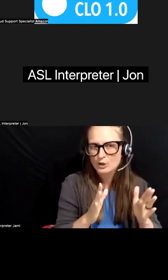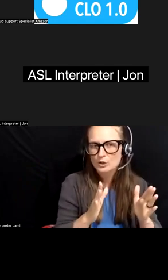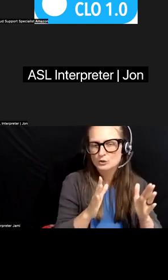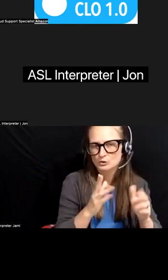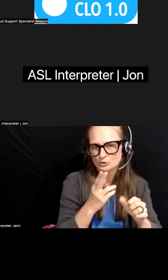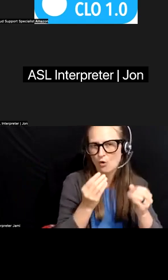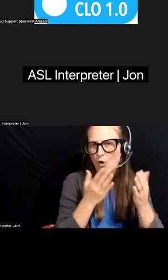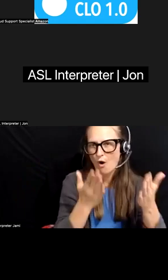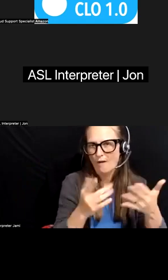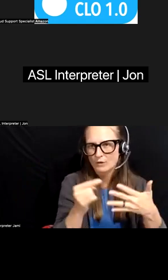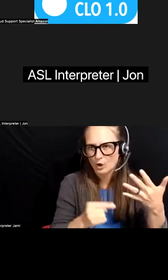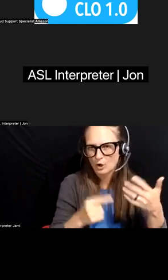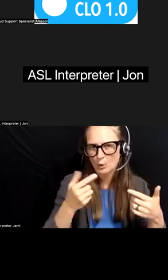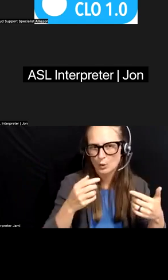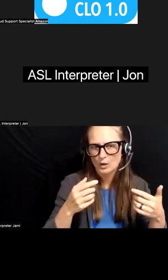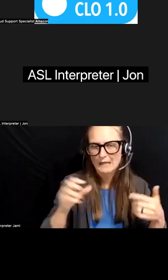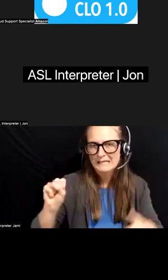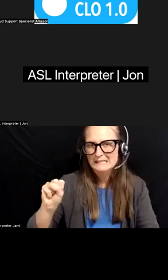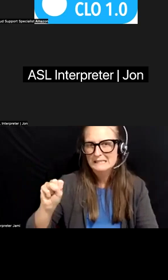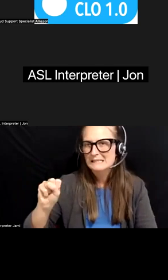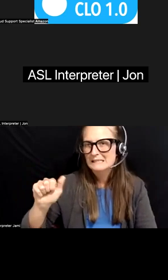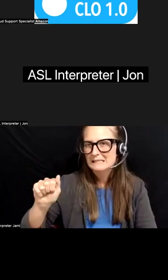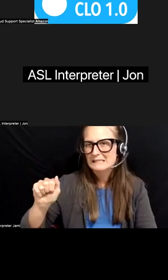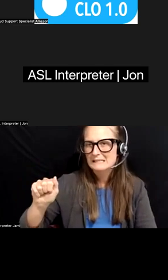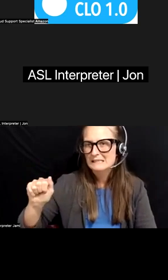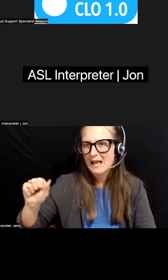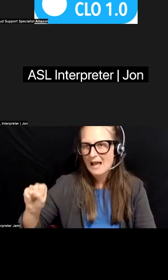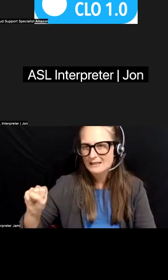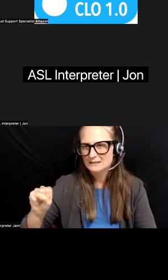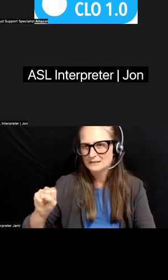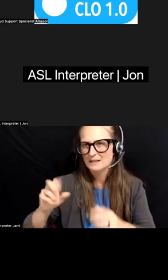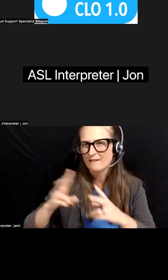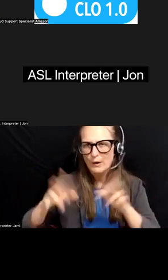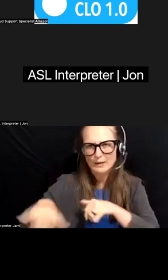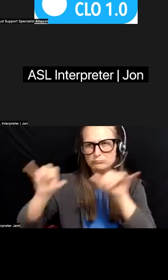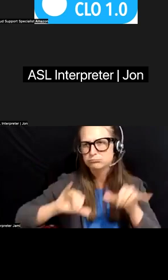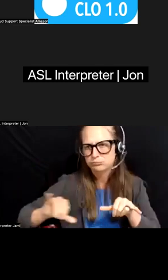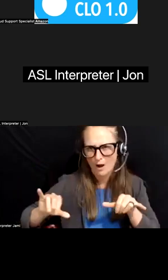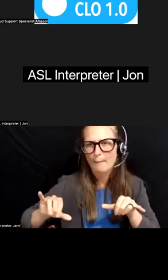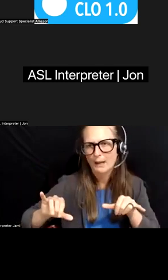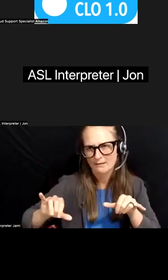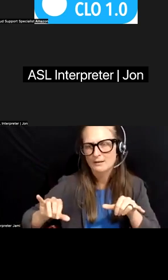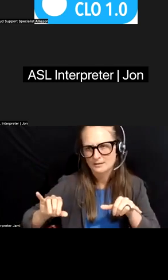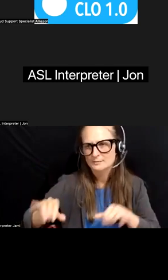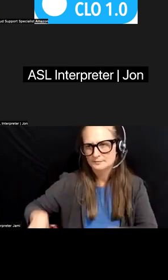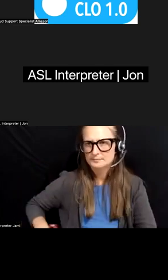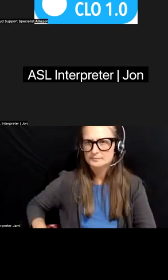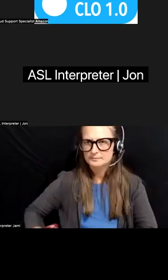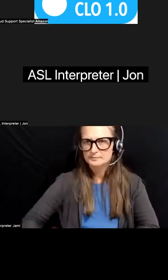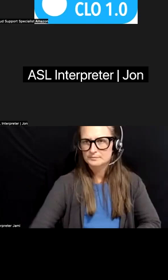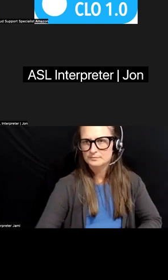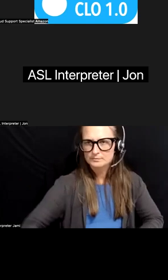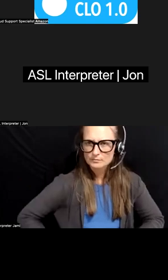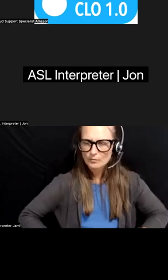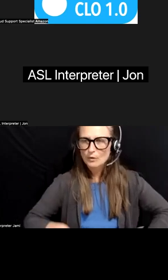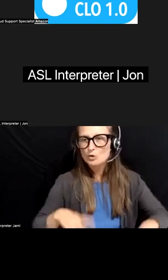providers. The Google So ecosystem. SaaS is very common in the industry. So you're just running it from